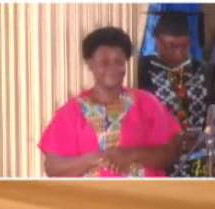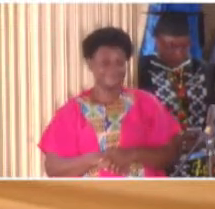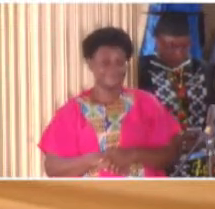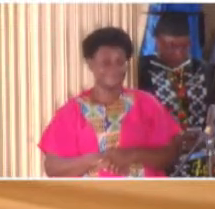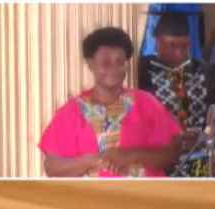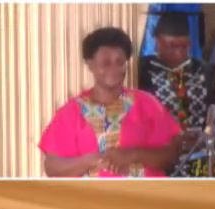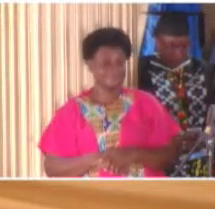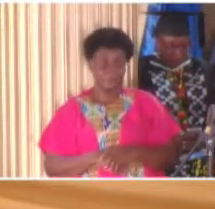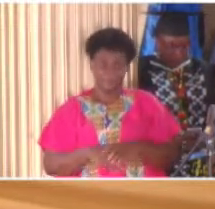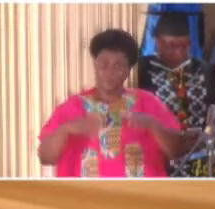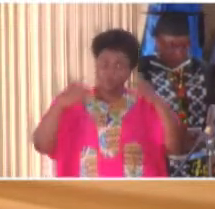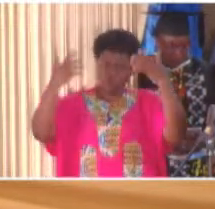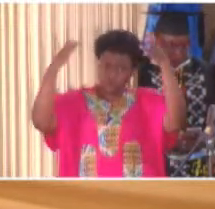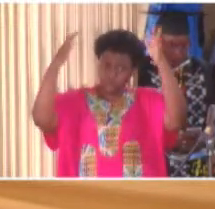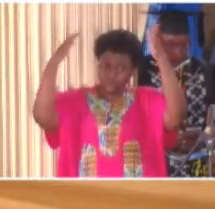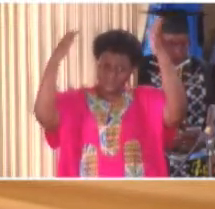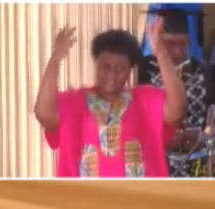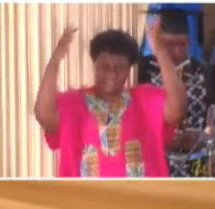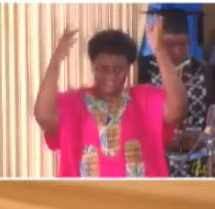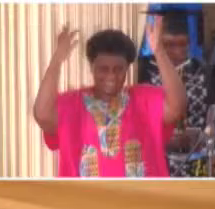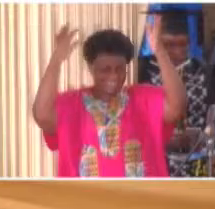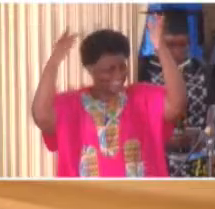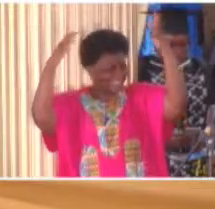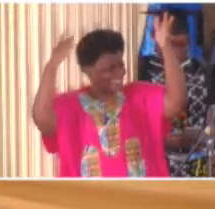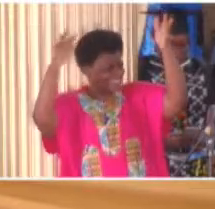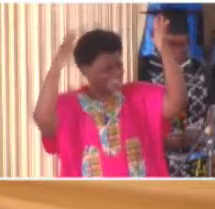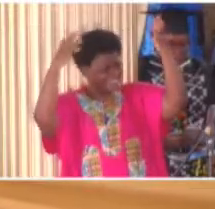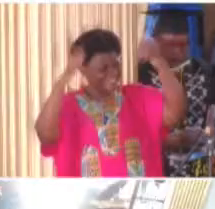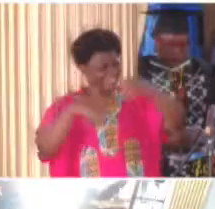I thought you clap for yourselves.